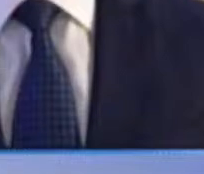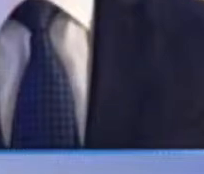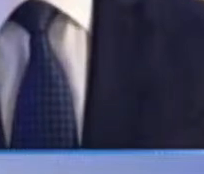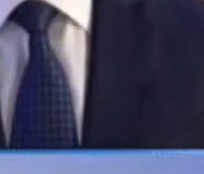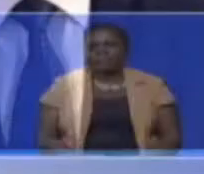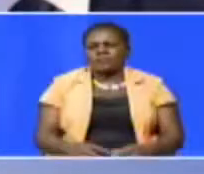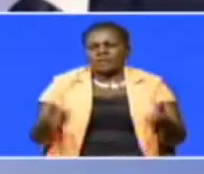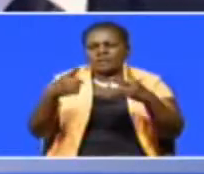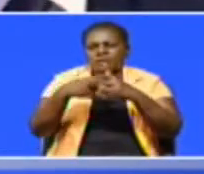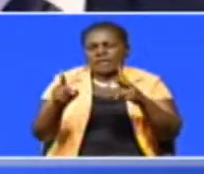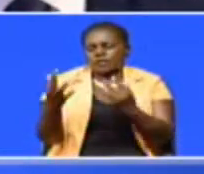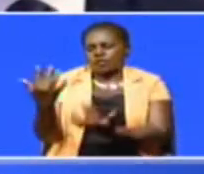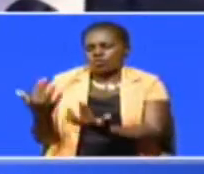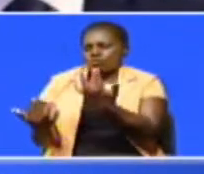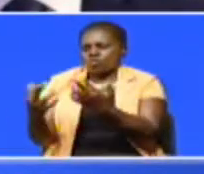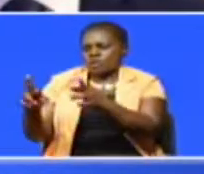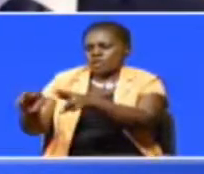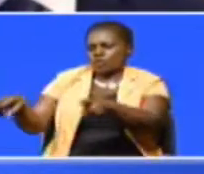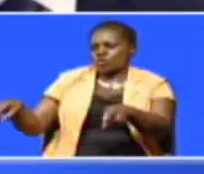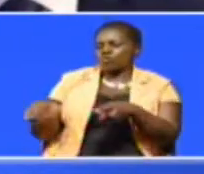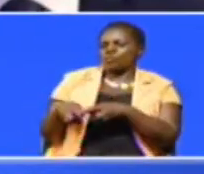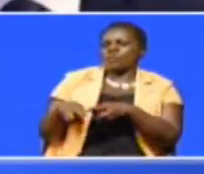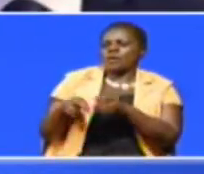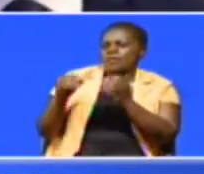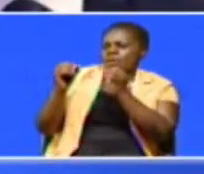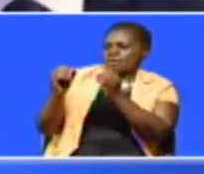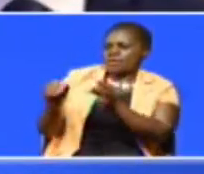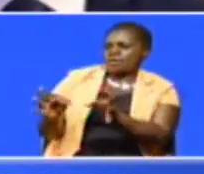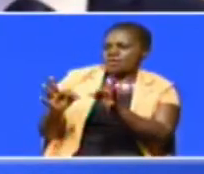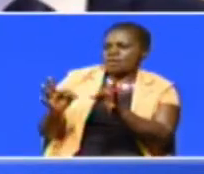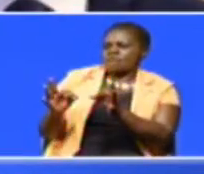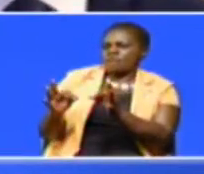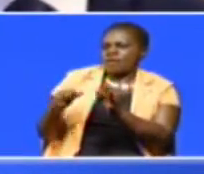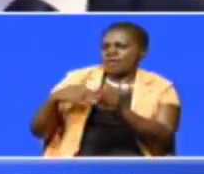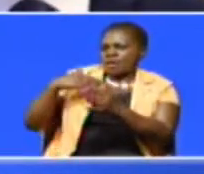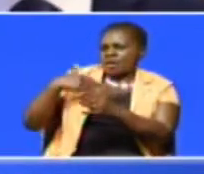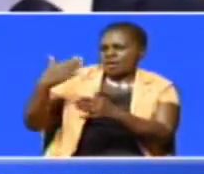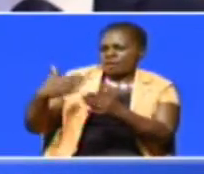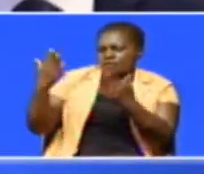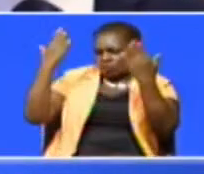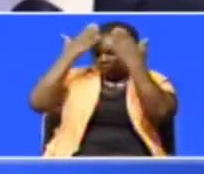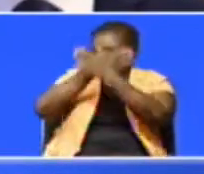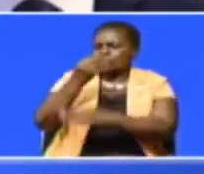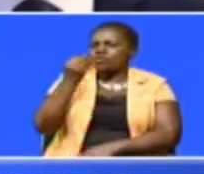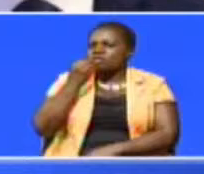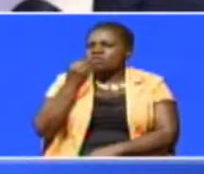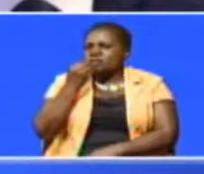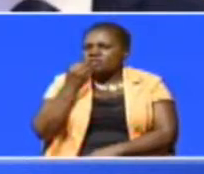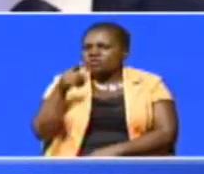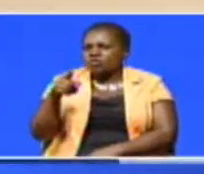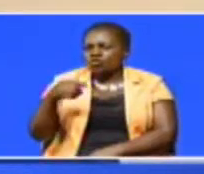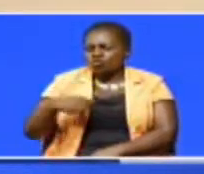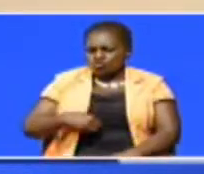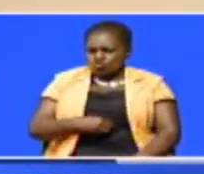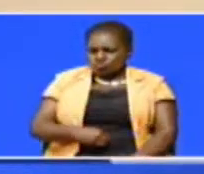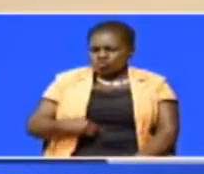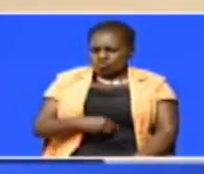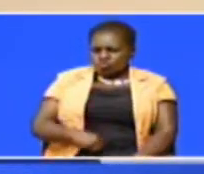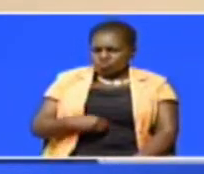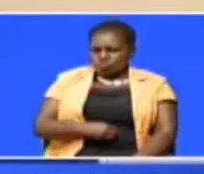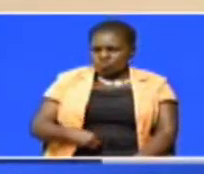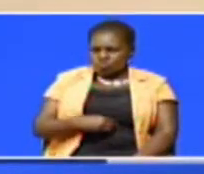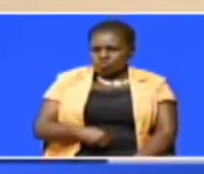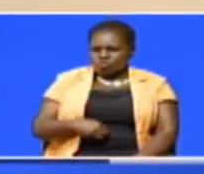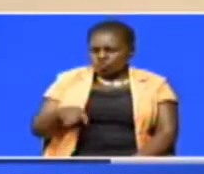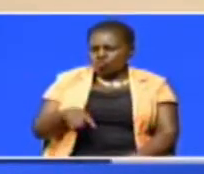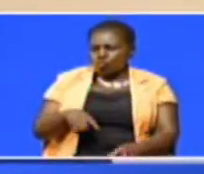It all begins in the kitchen. You know, if every night you eat a meal and you get a stomach upset and you spend the